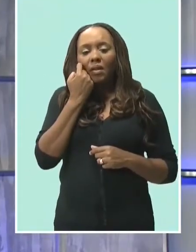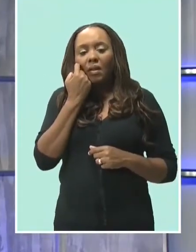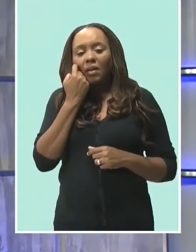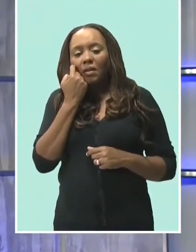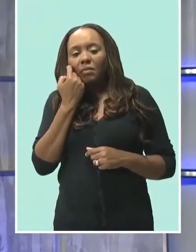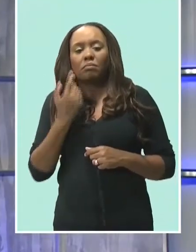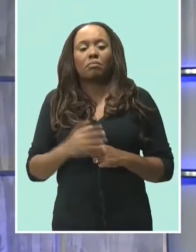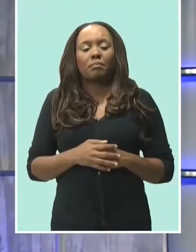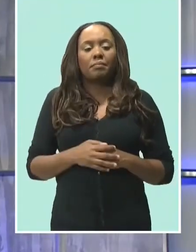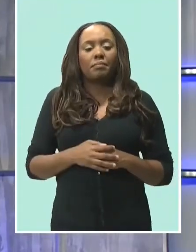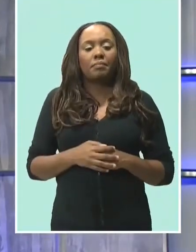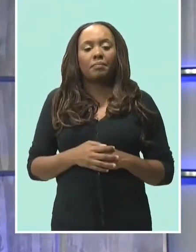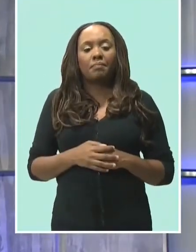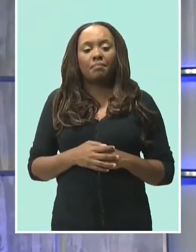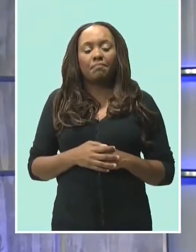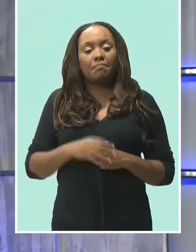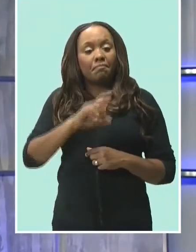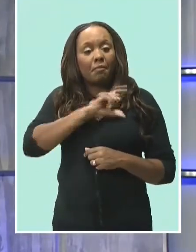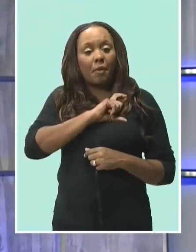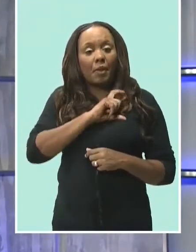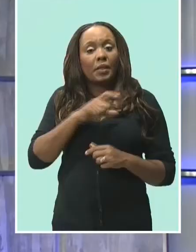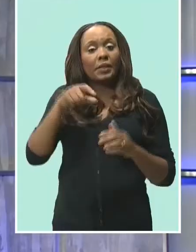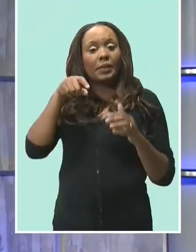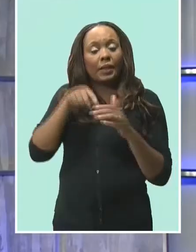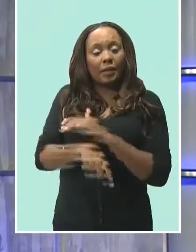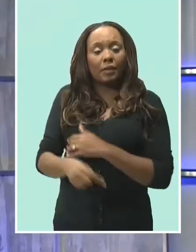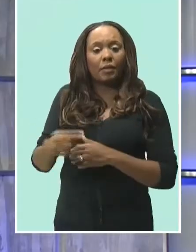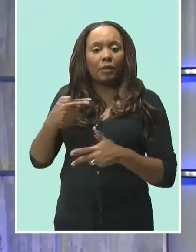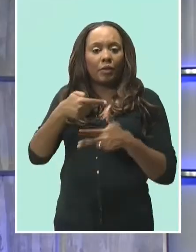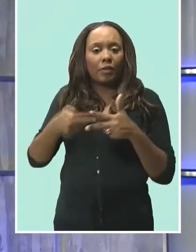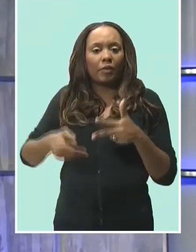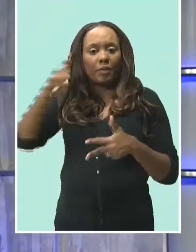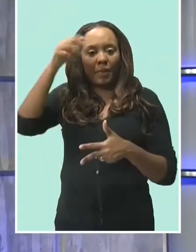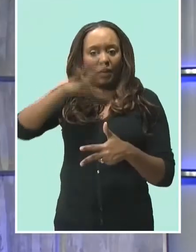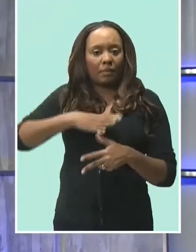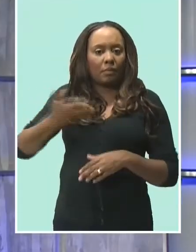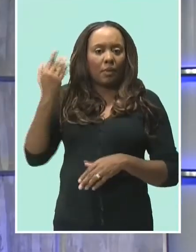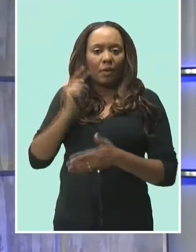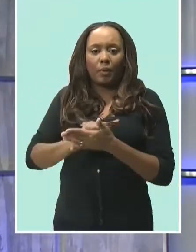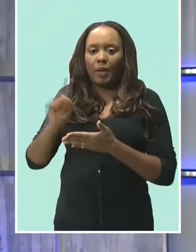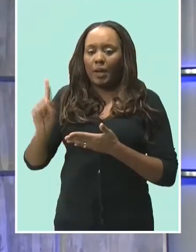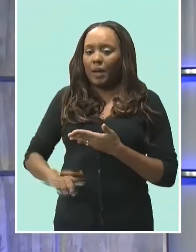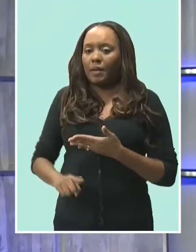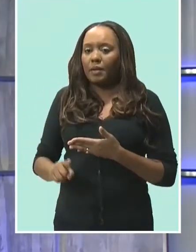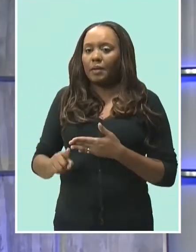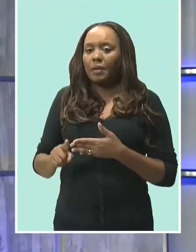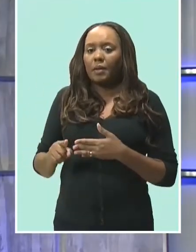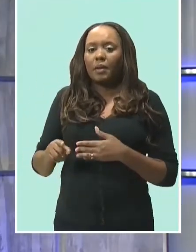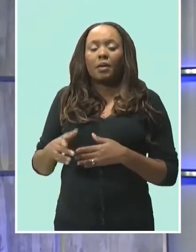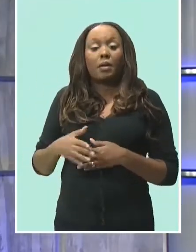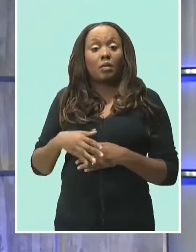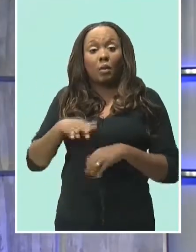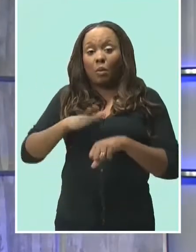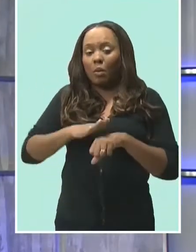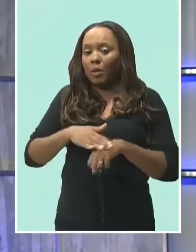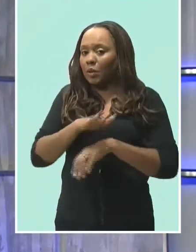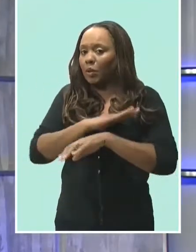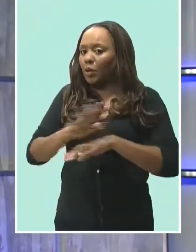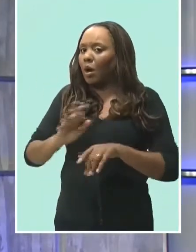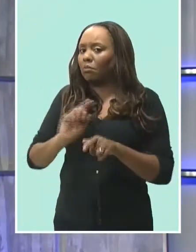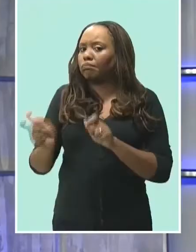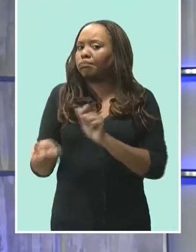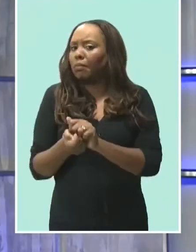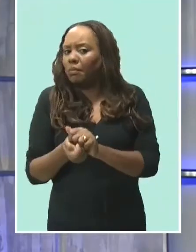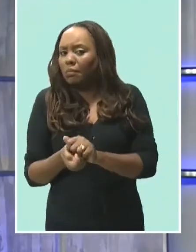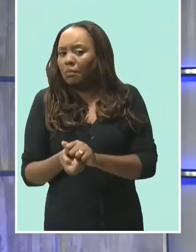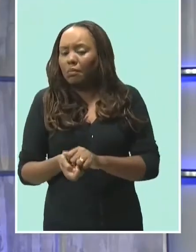Those protests were sparked by the killing of 3 men by police last weekend. Prime Minister Rowley explains there's a difference between justice